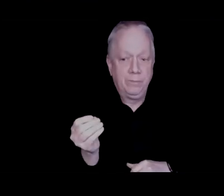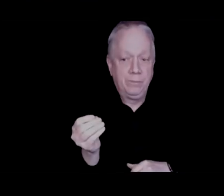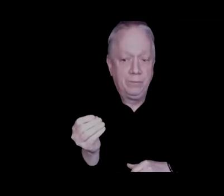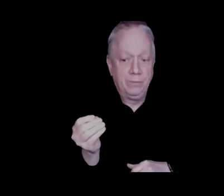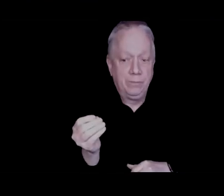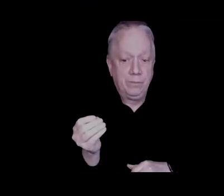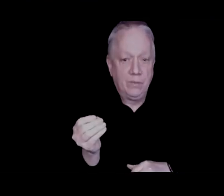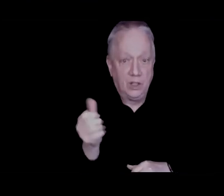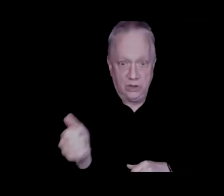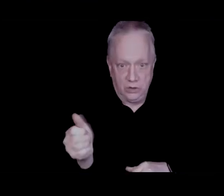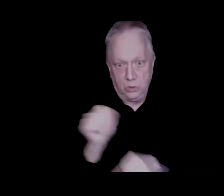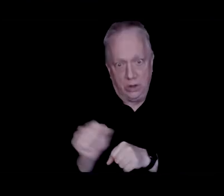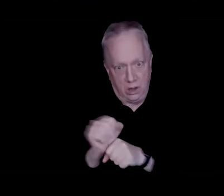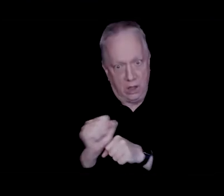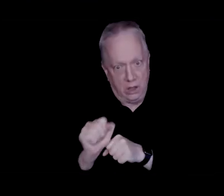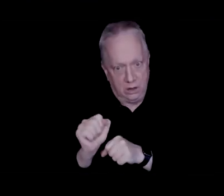I mean, she's working